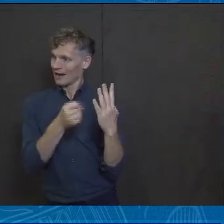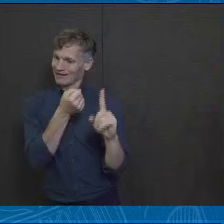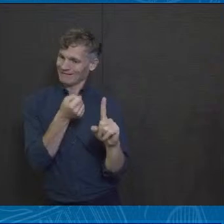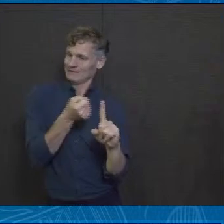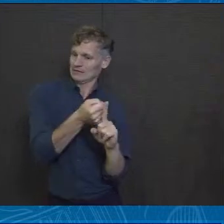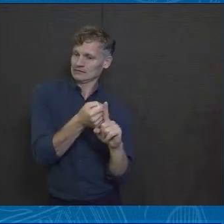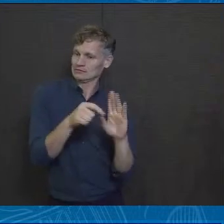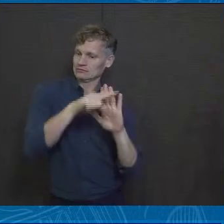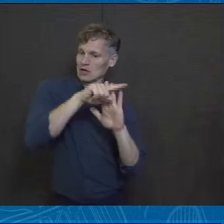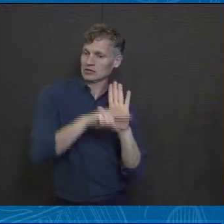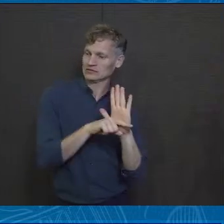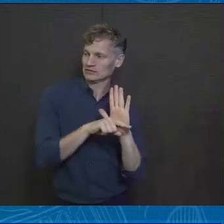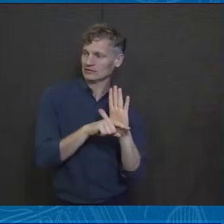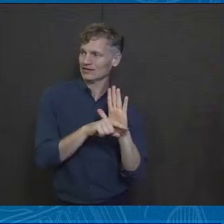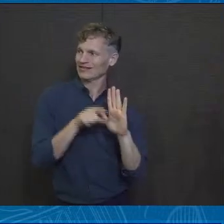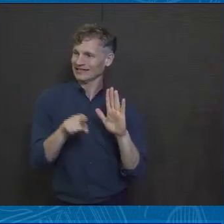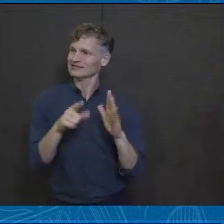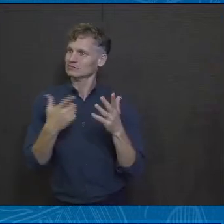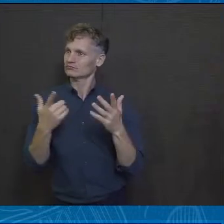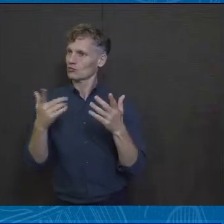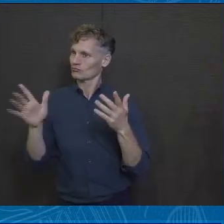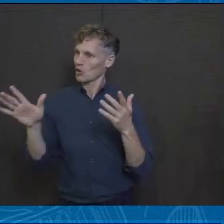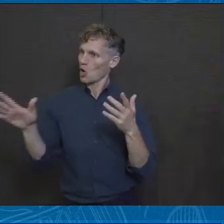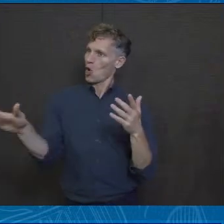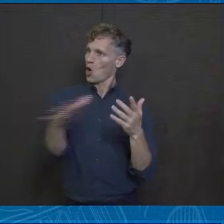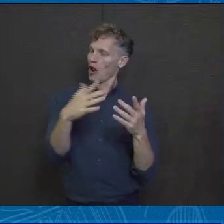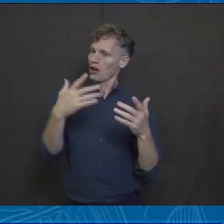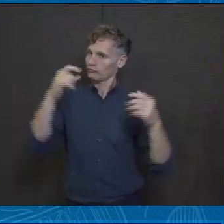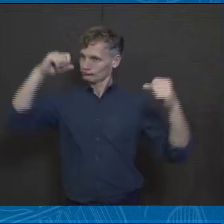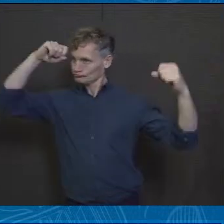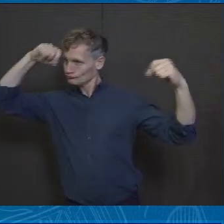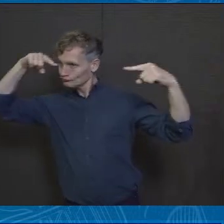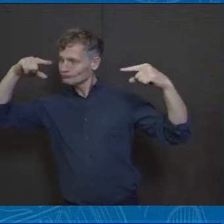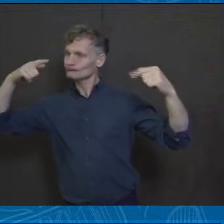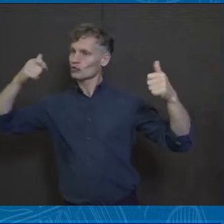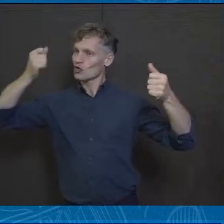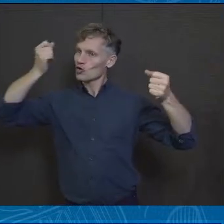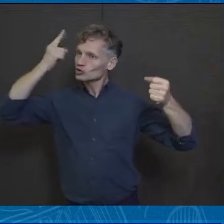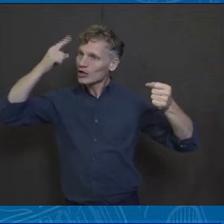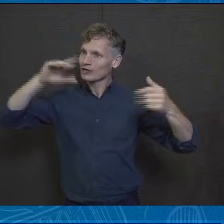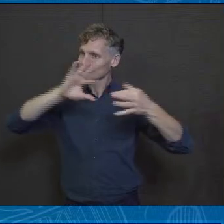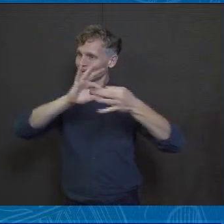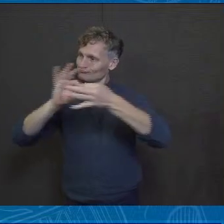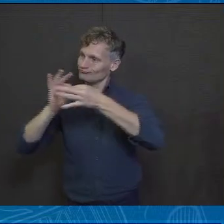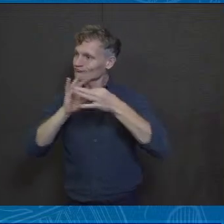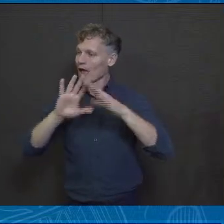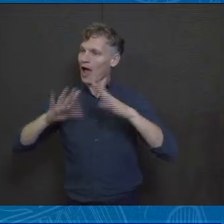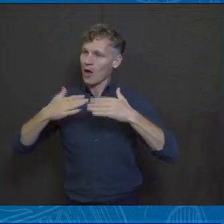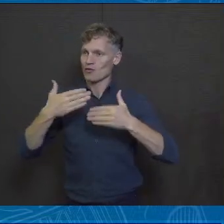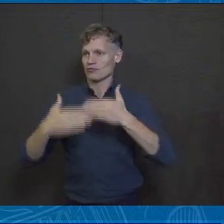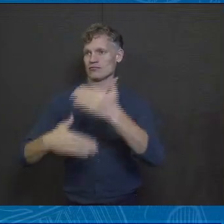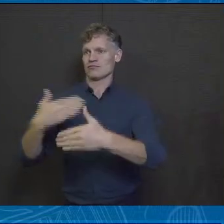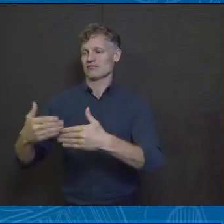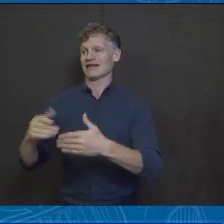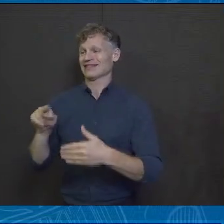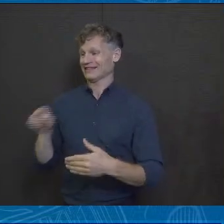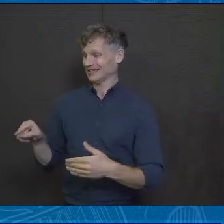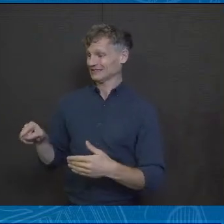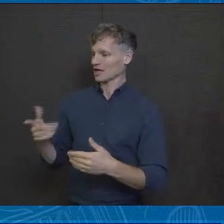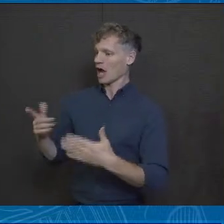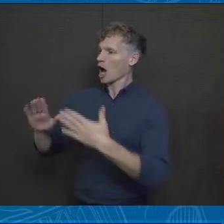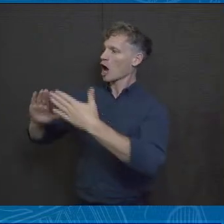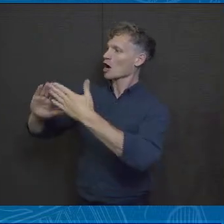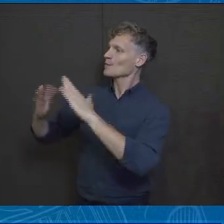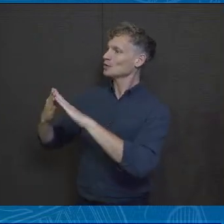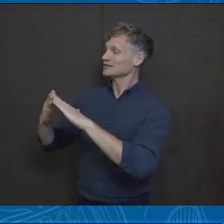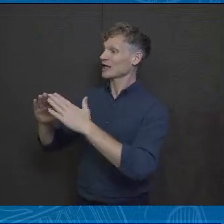dialogue and get a common understanding on how to move forward. Because community resilience or local resilience doesn't work alone.